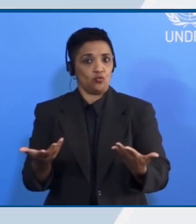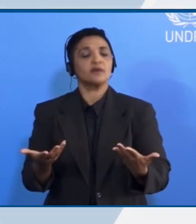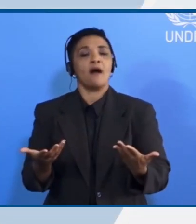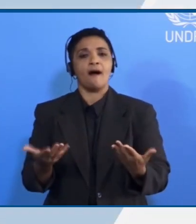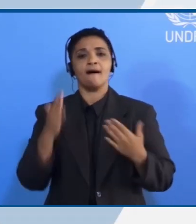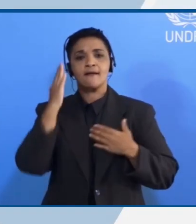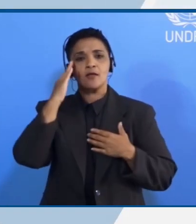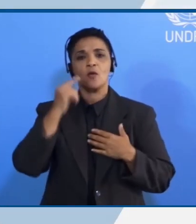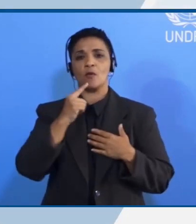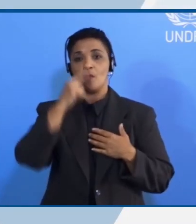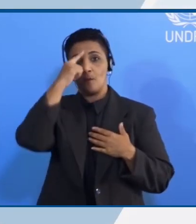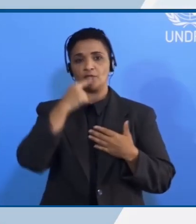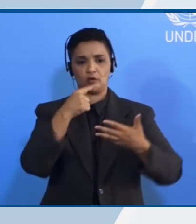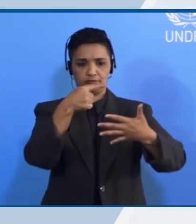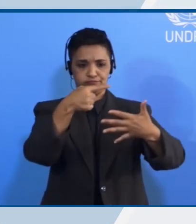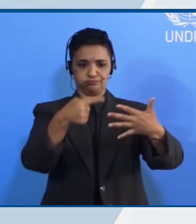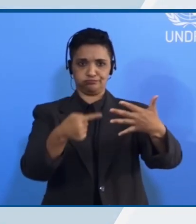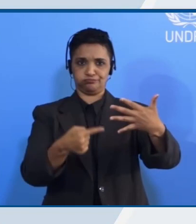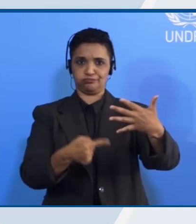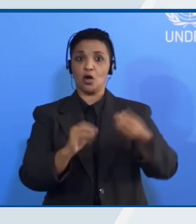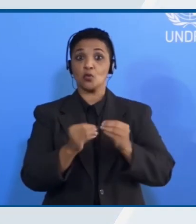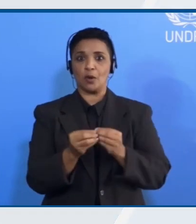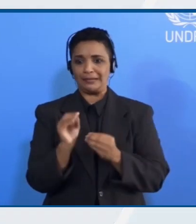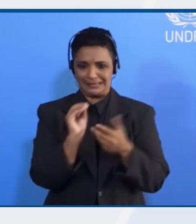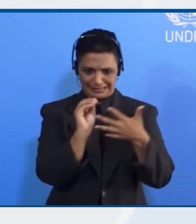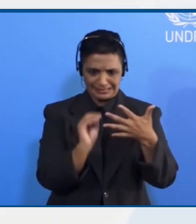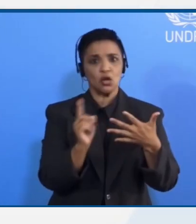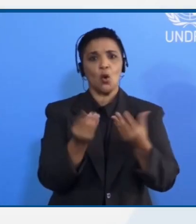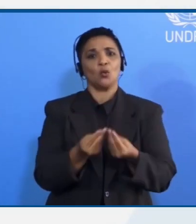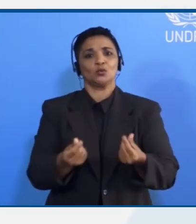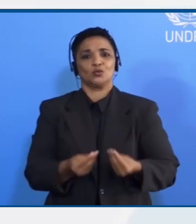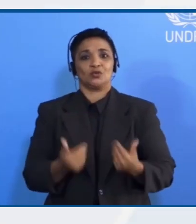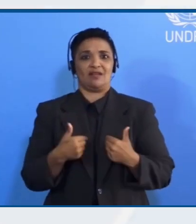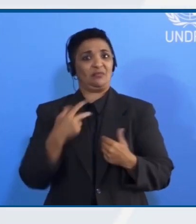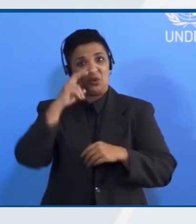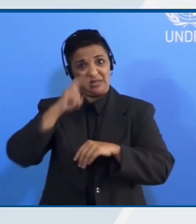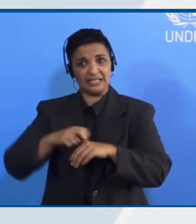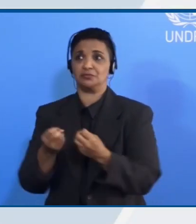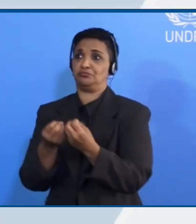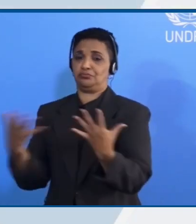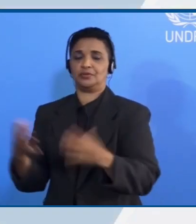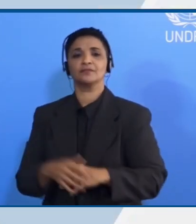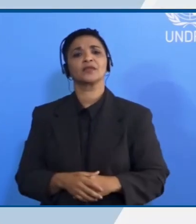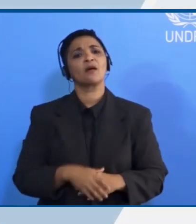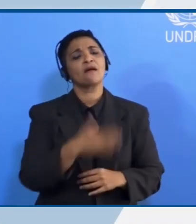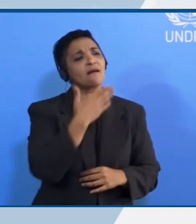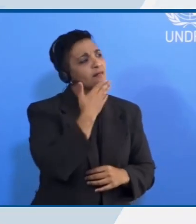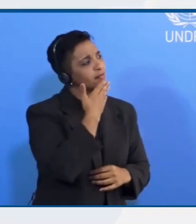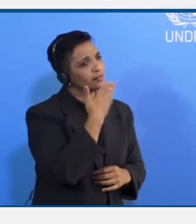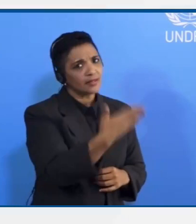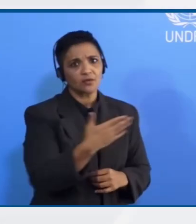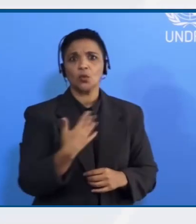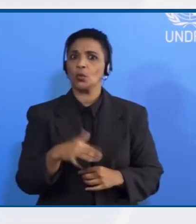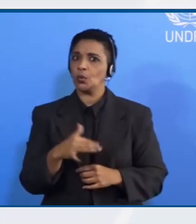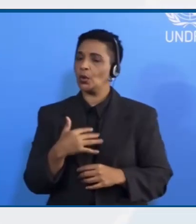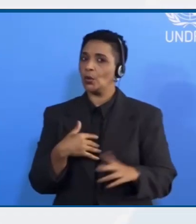avail a portfolio of solutions, although, as I said earlier, the needs are immense. No, thanks a lot, Sami, and it's of course very rewarding